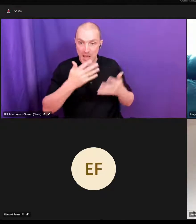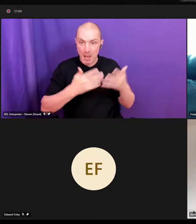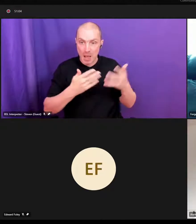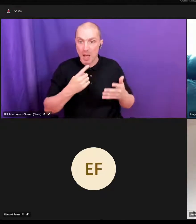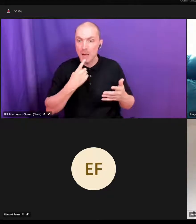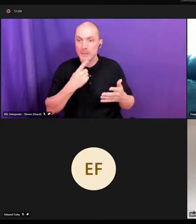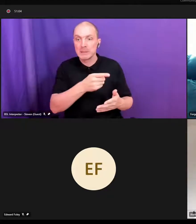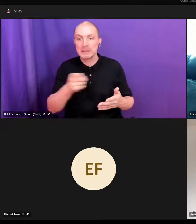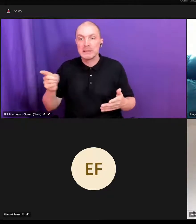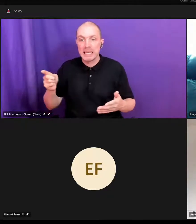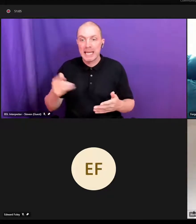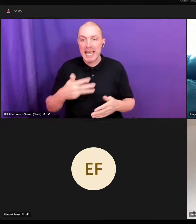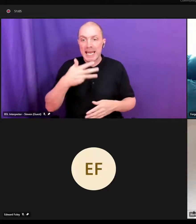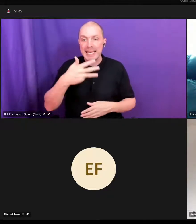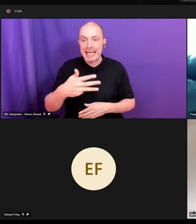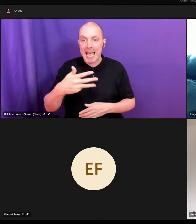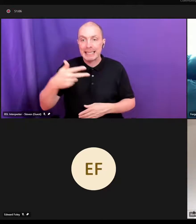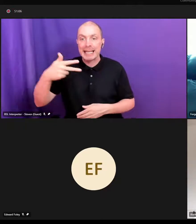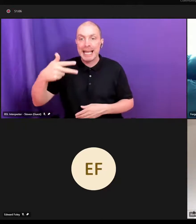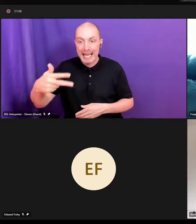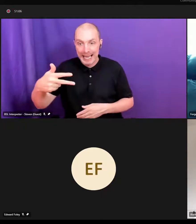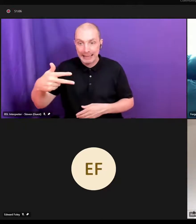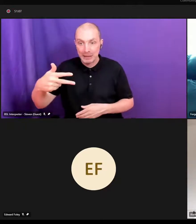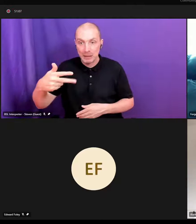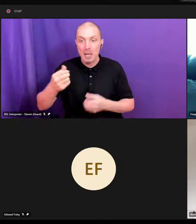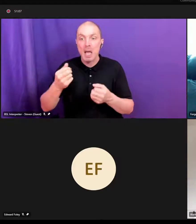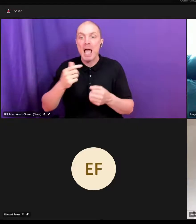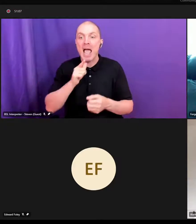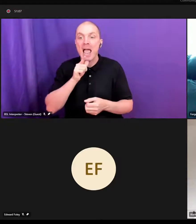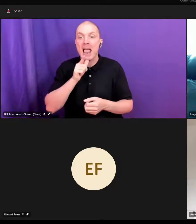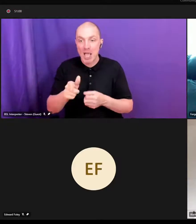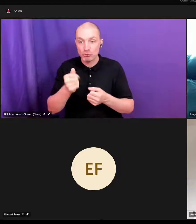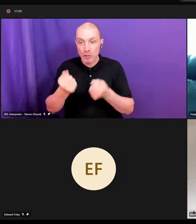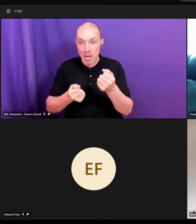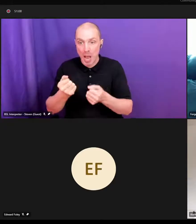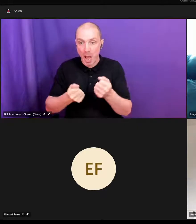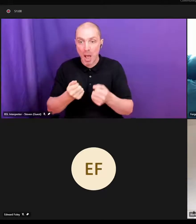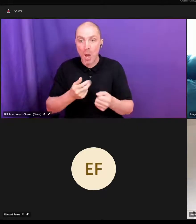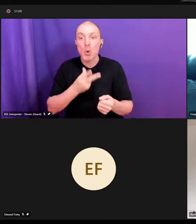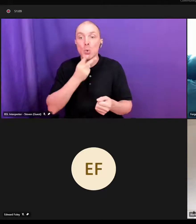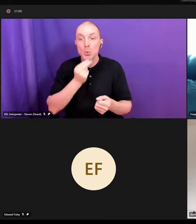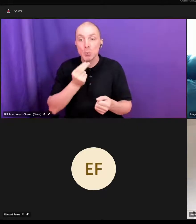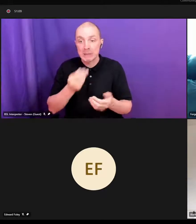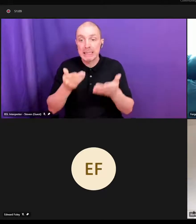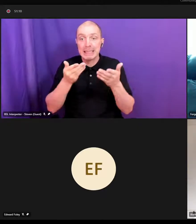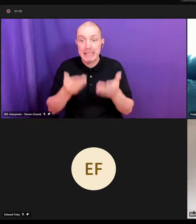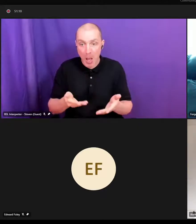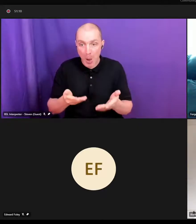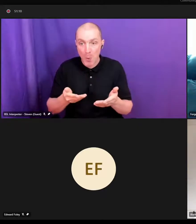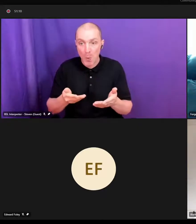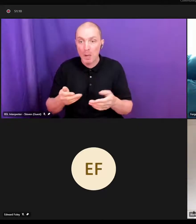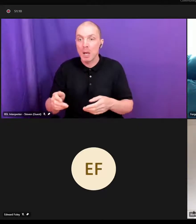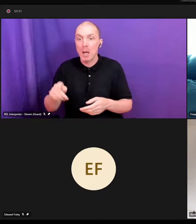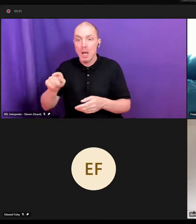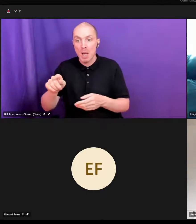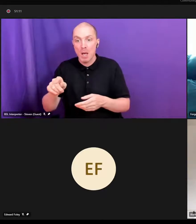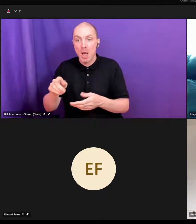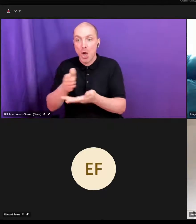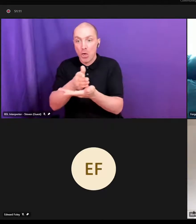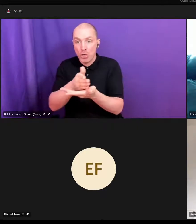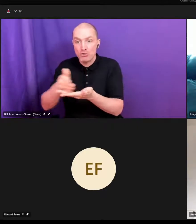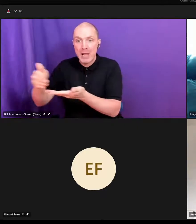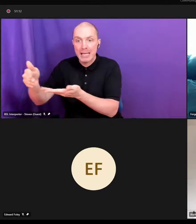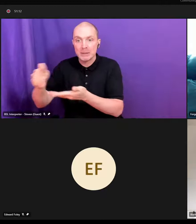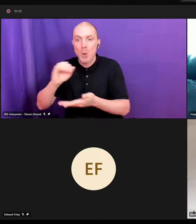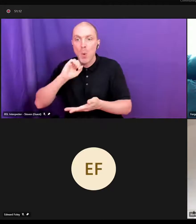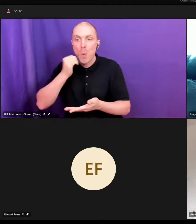electric cars are currently in service, and the others are in the process of being placed into a pool car scheme.